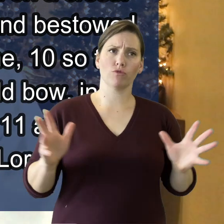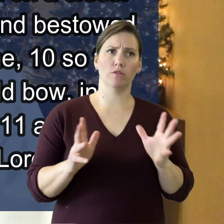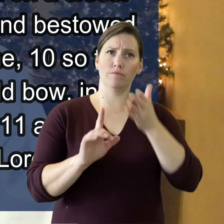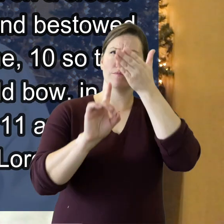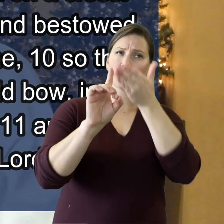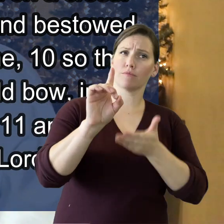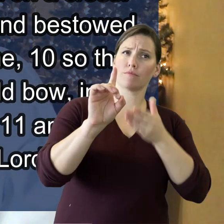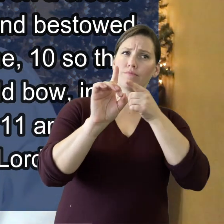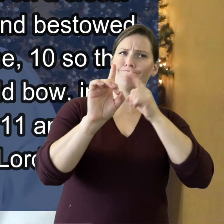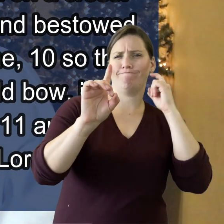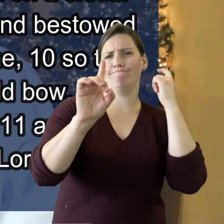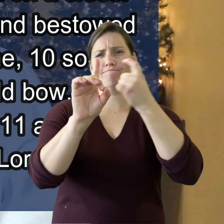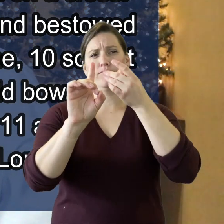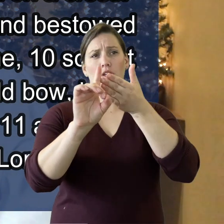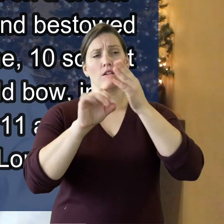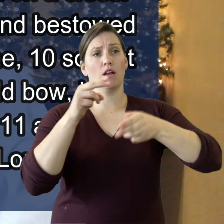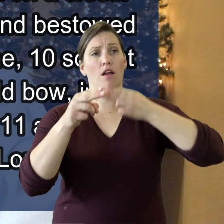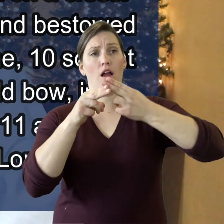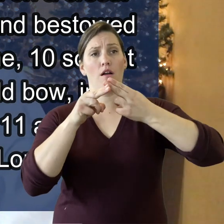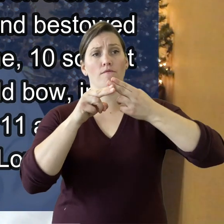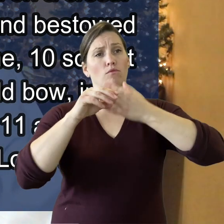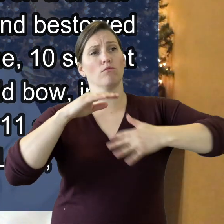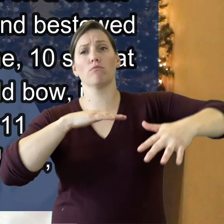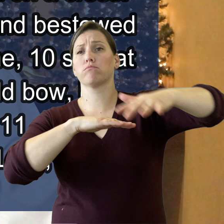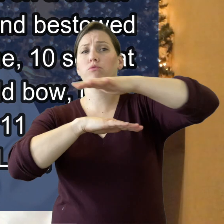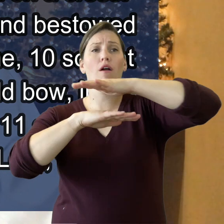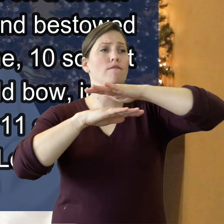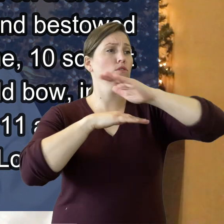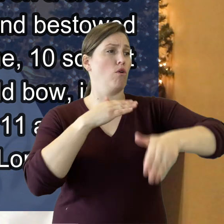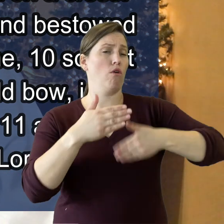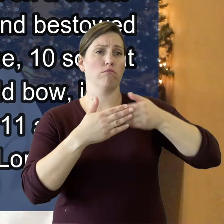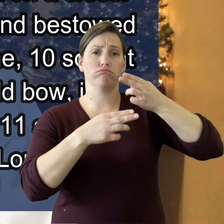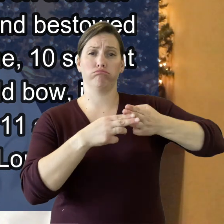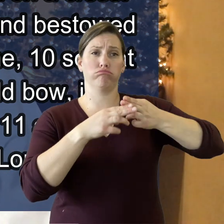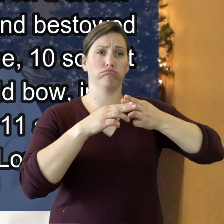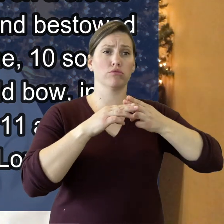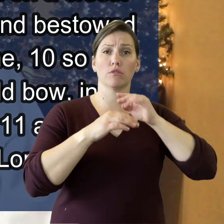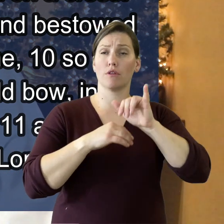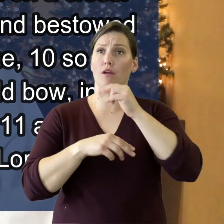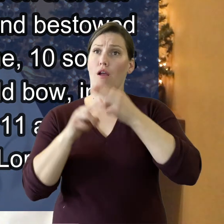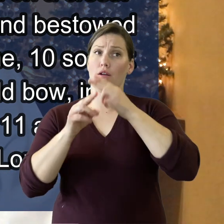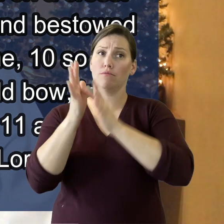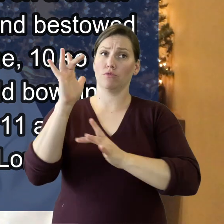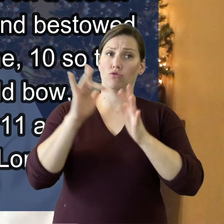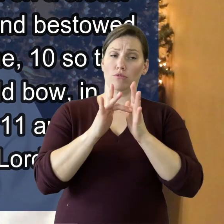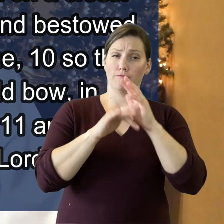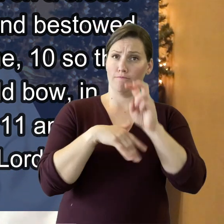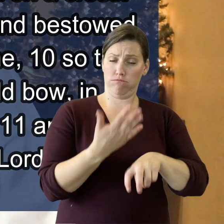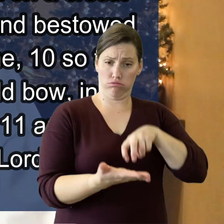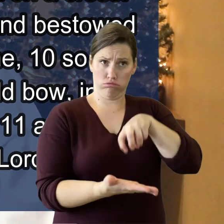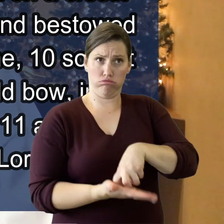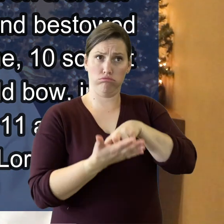him and bestowed on him the name that is above every name, so that at the name of Jesus every knee should